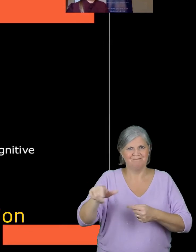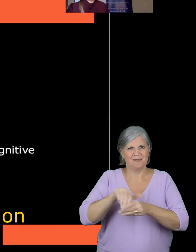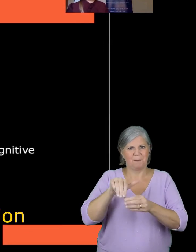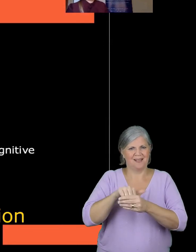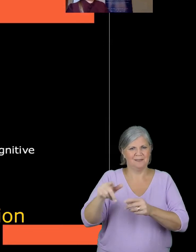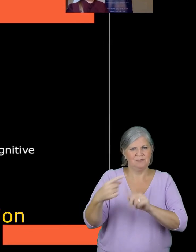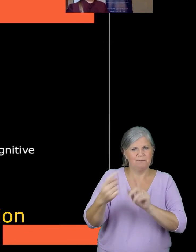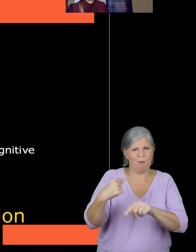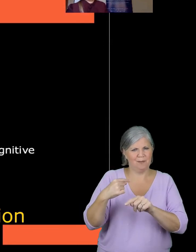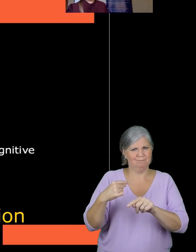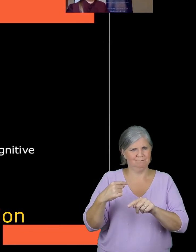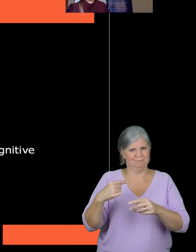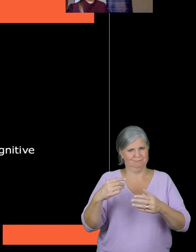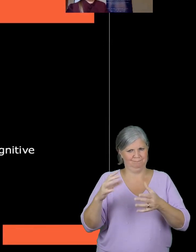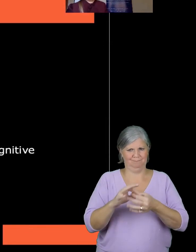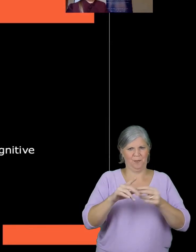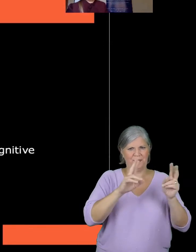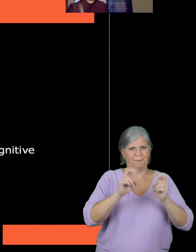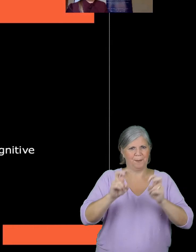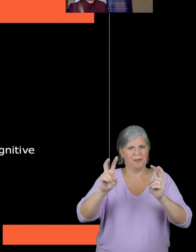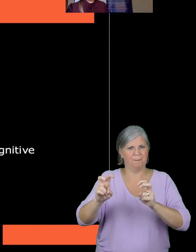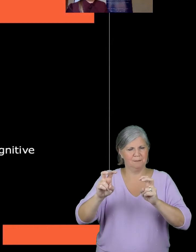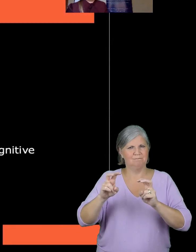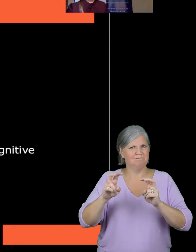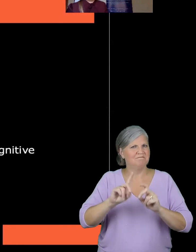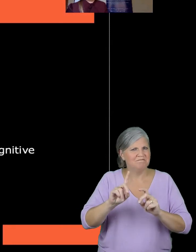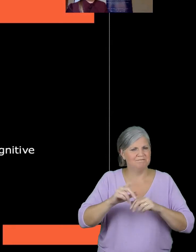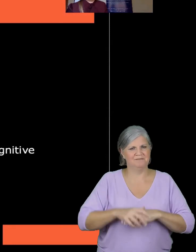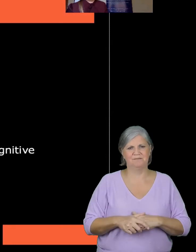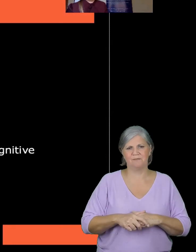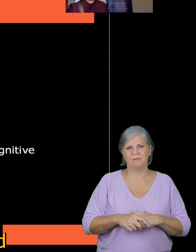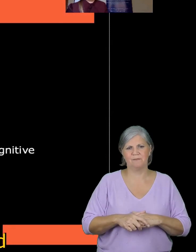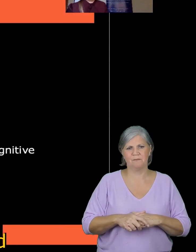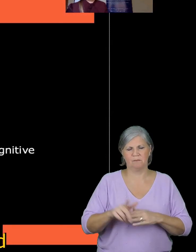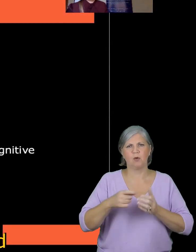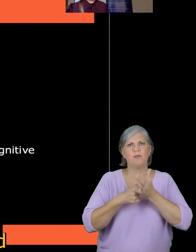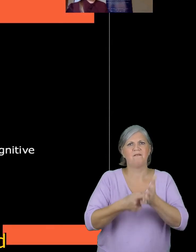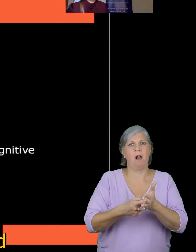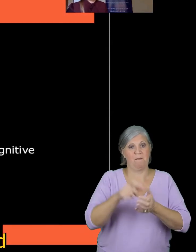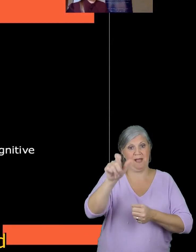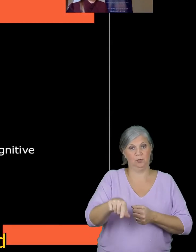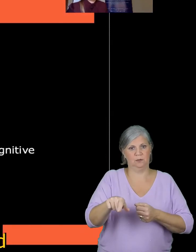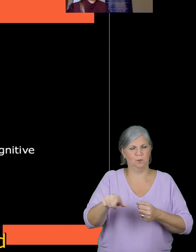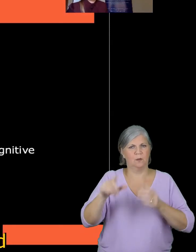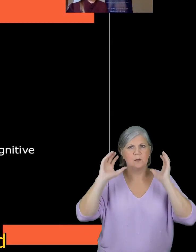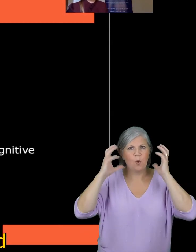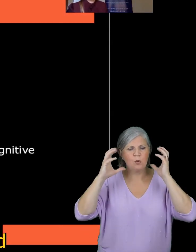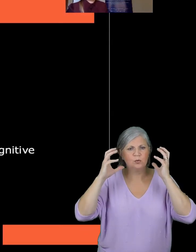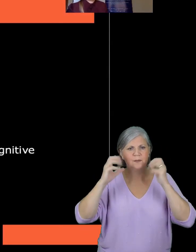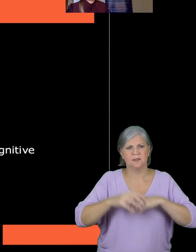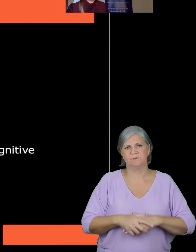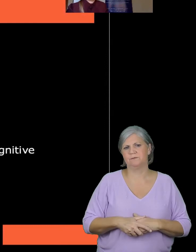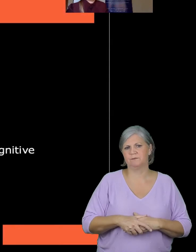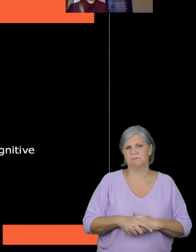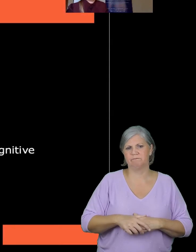Summary of the discussion points of the group. The main points were sorted into themes and